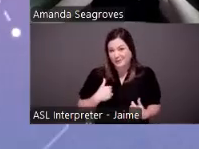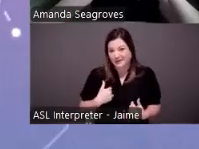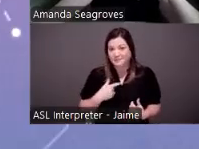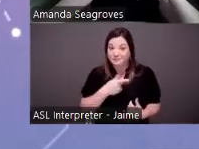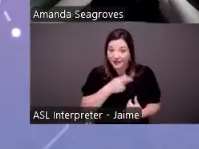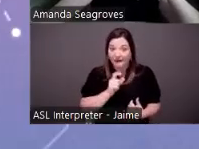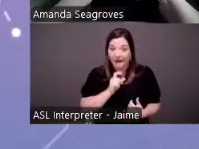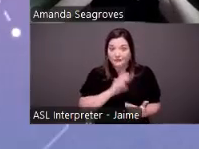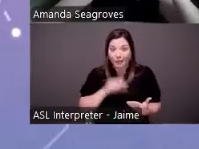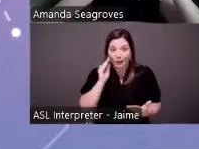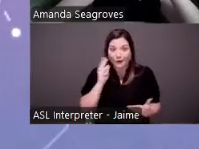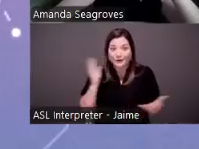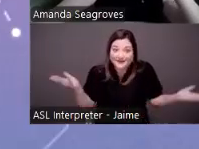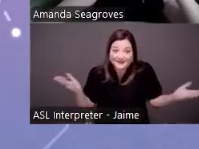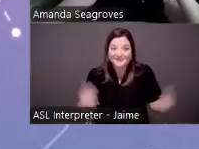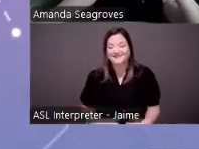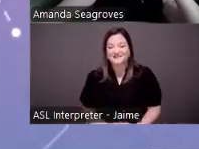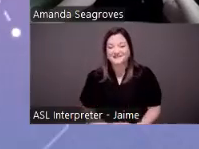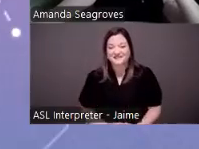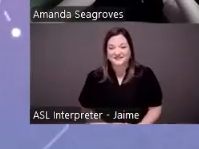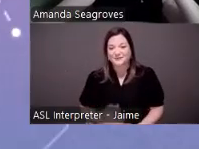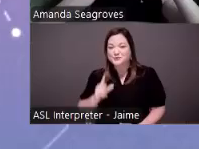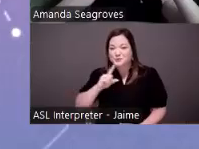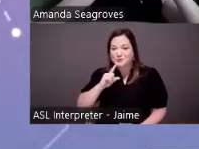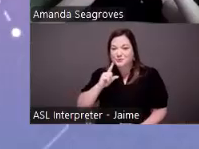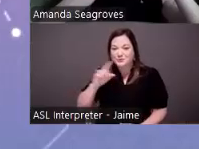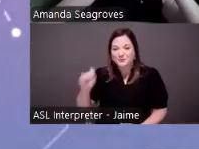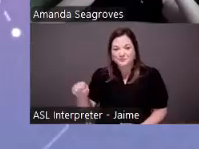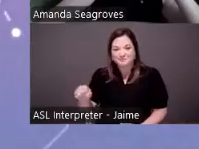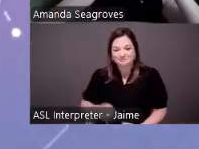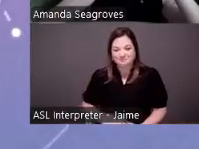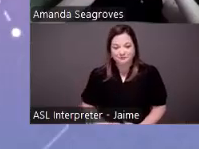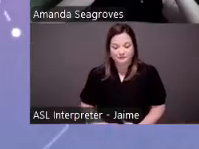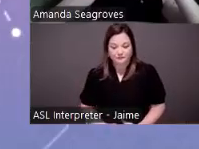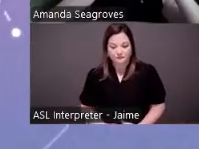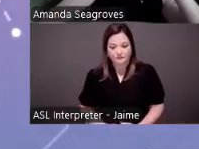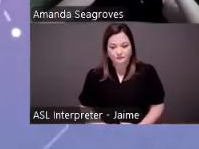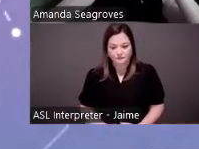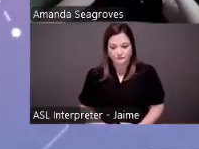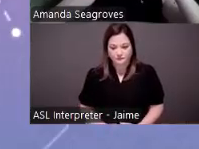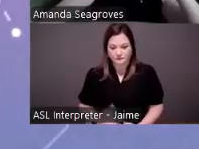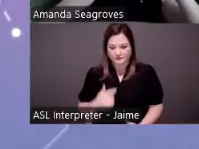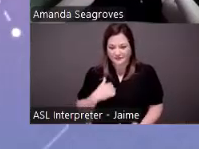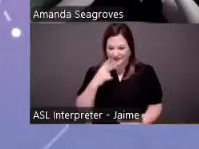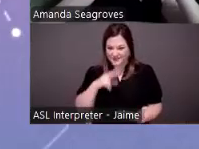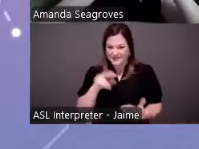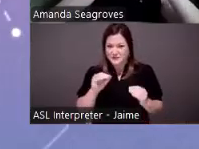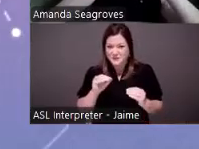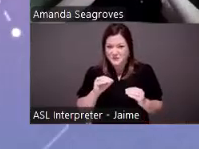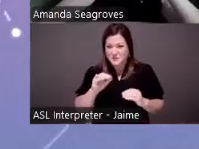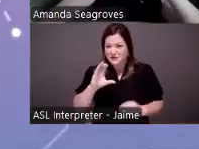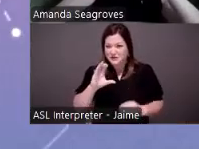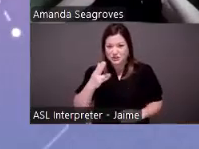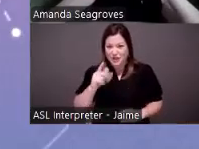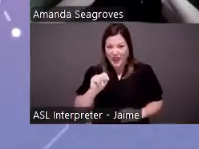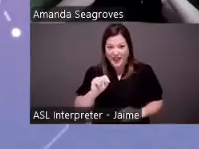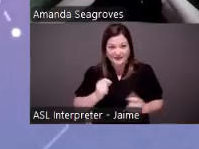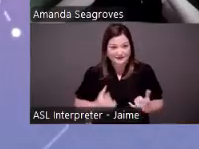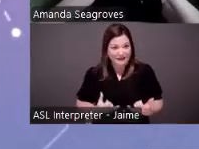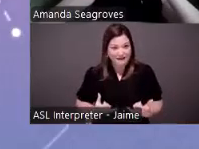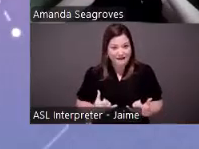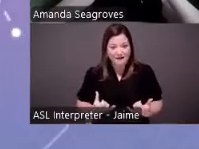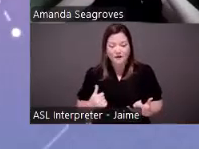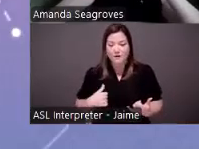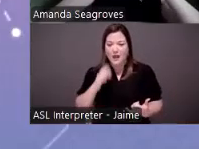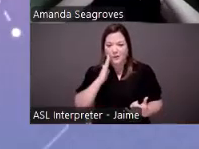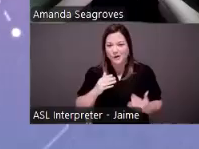learn. So That is true. Um, I don't see anything in the chat right now, so I'll move